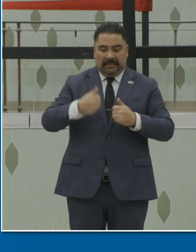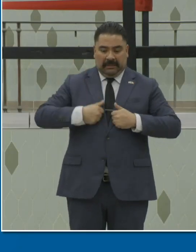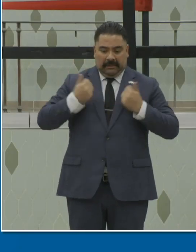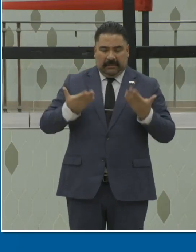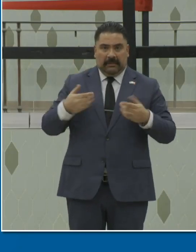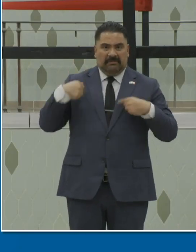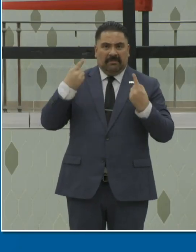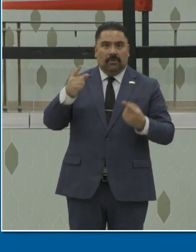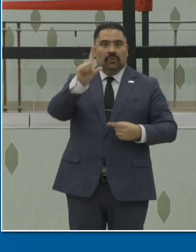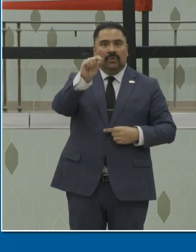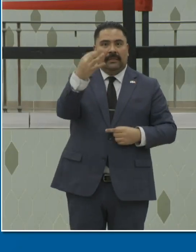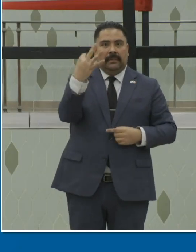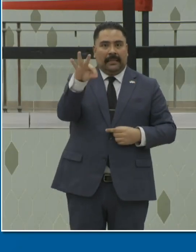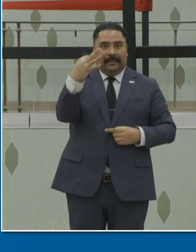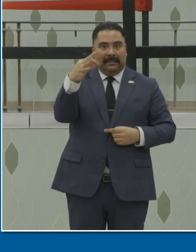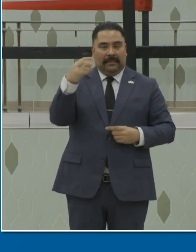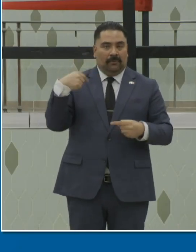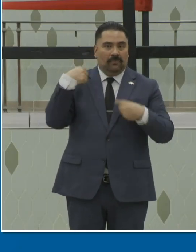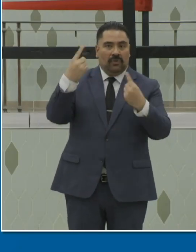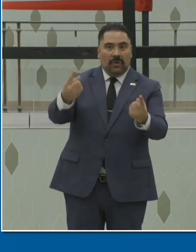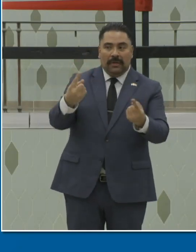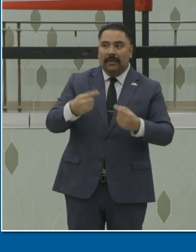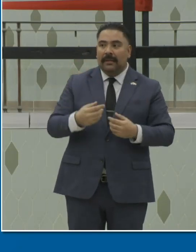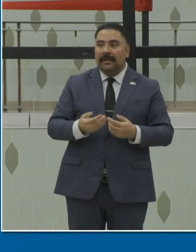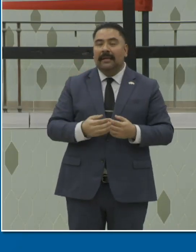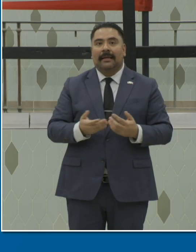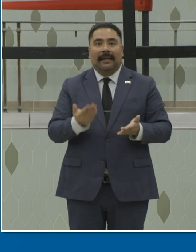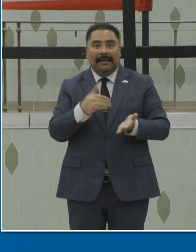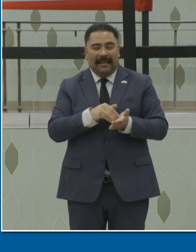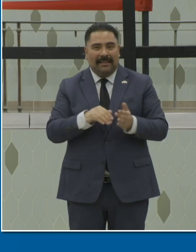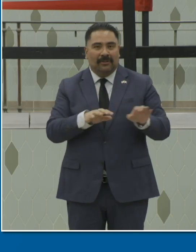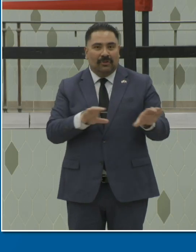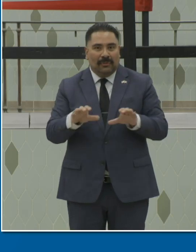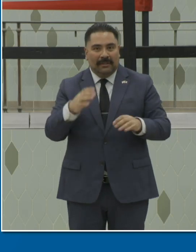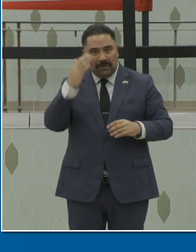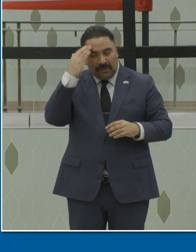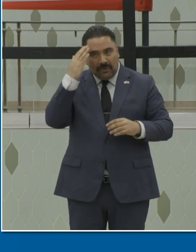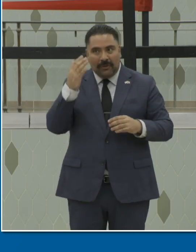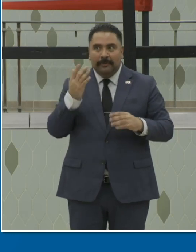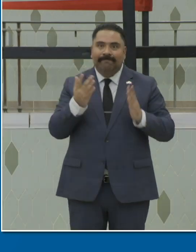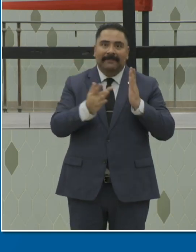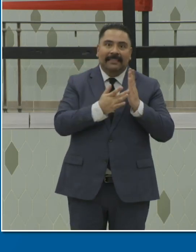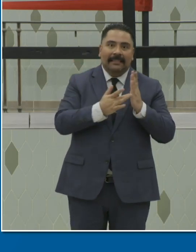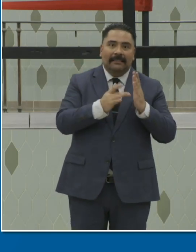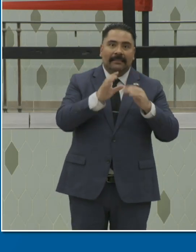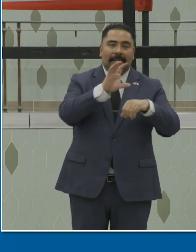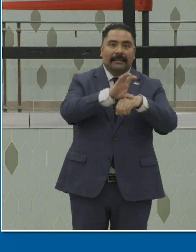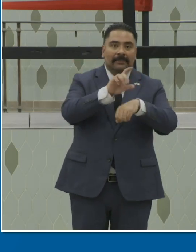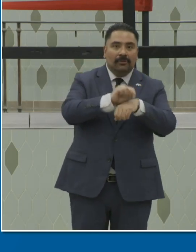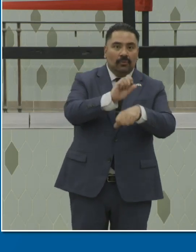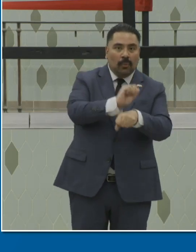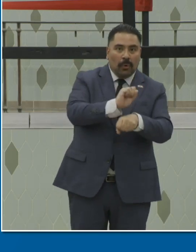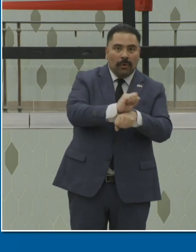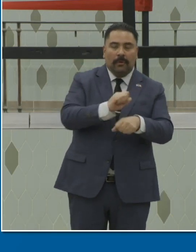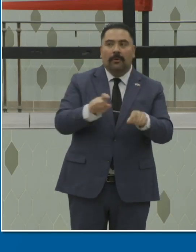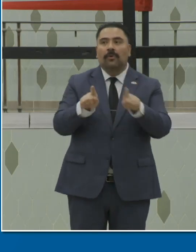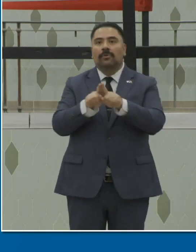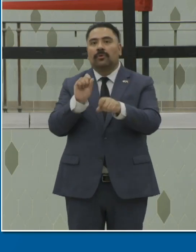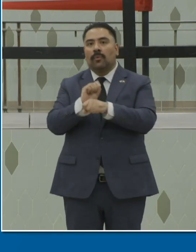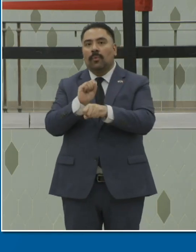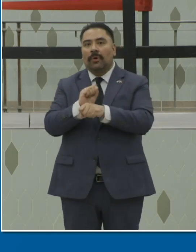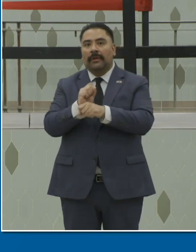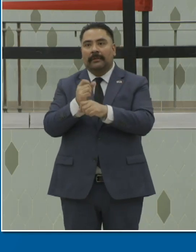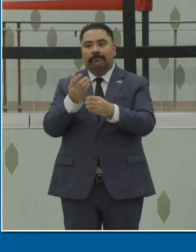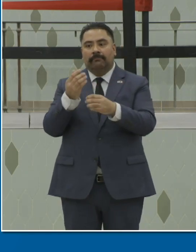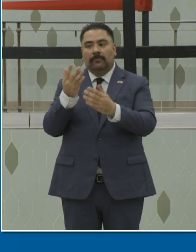since 2019. Again, you know, doing technology consultant work, and I'm also working on